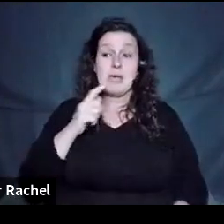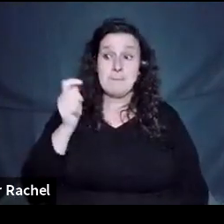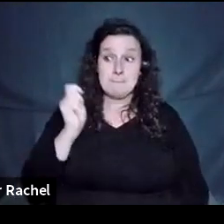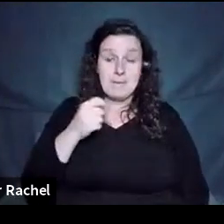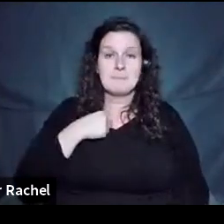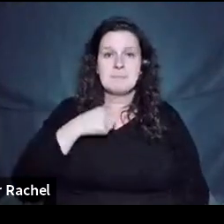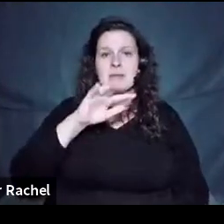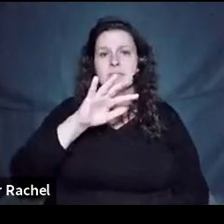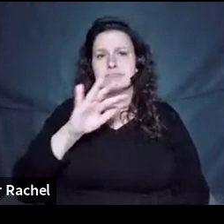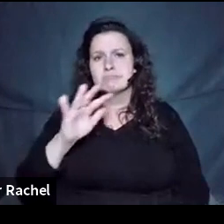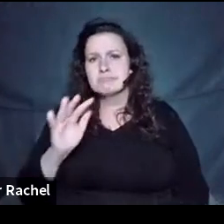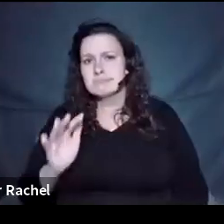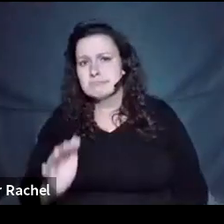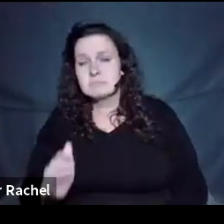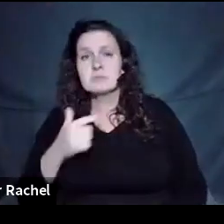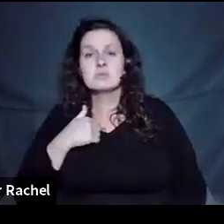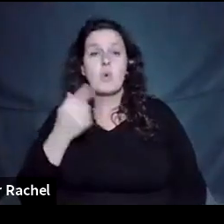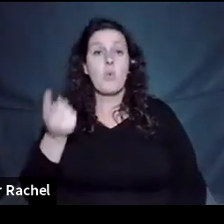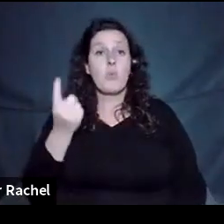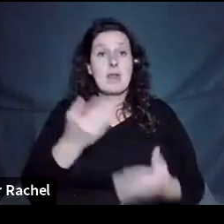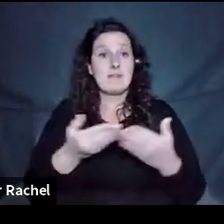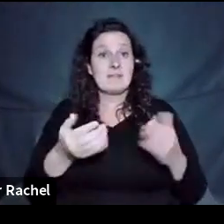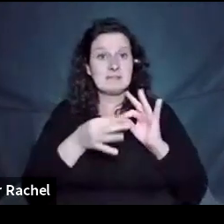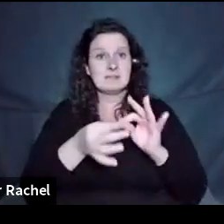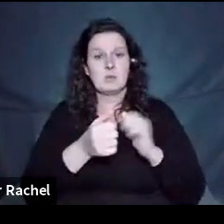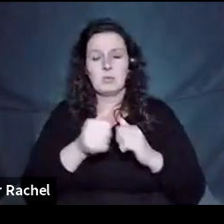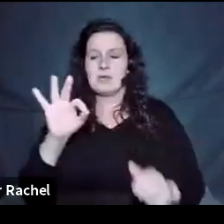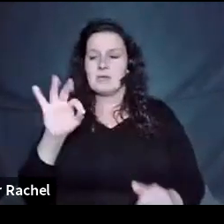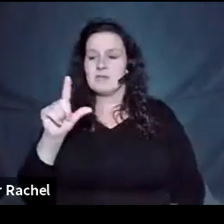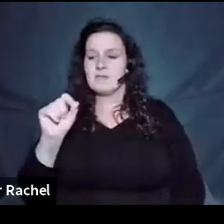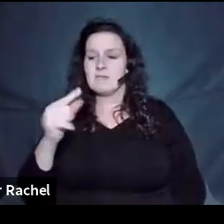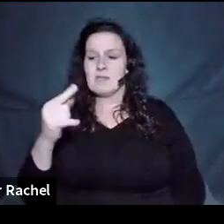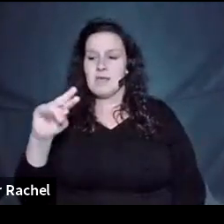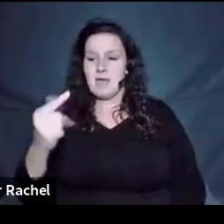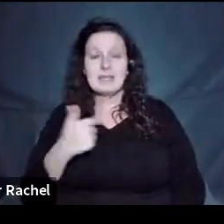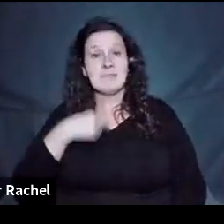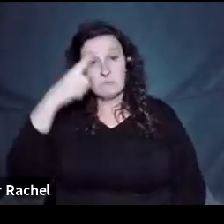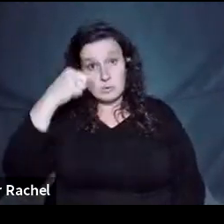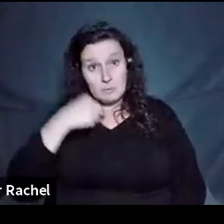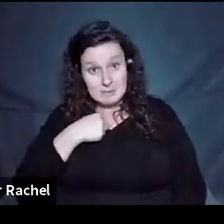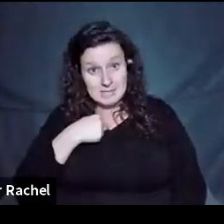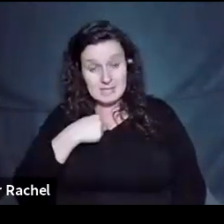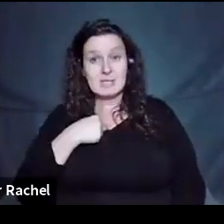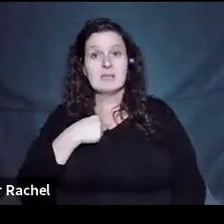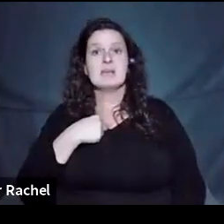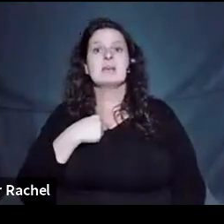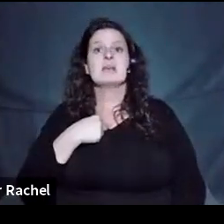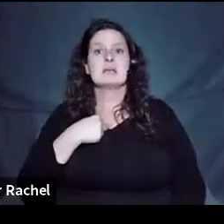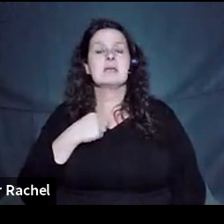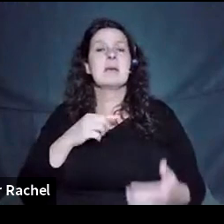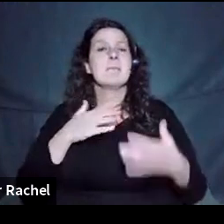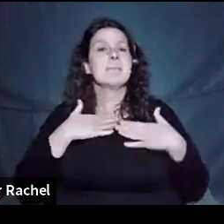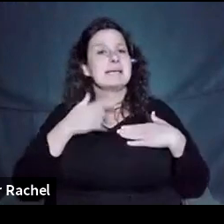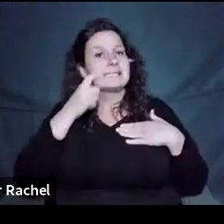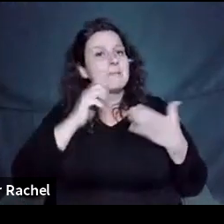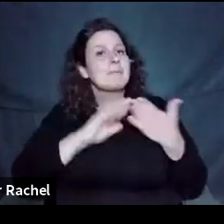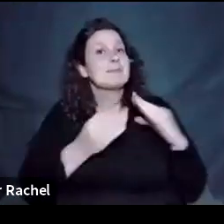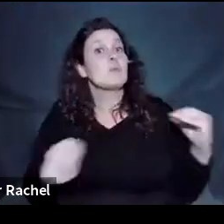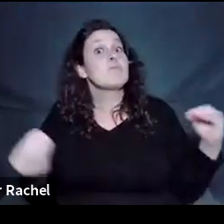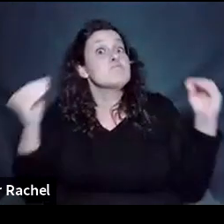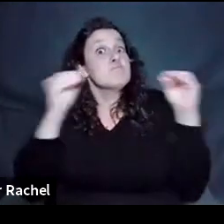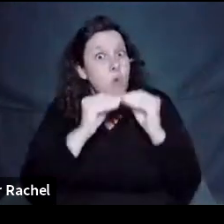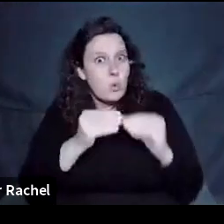had flogged. And one of the things about flogging, for me anyway, that I found is it sensitizes my skin.